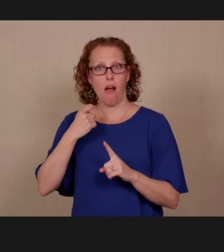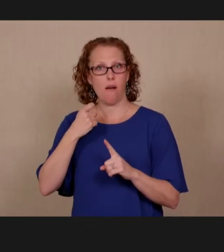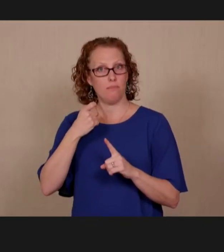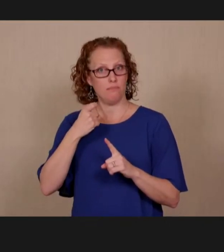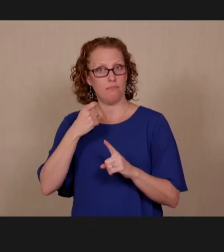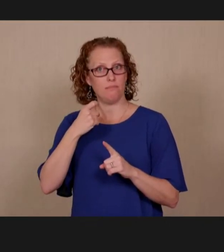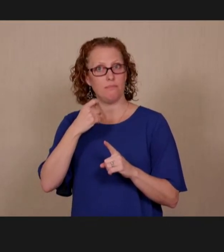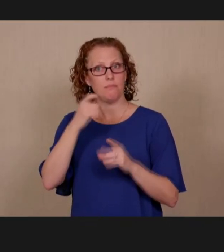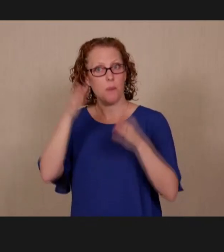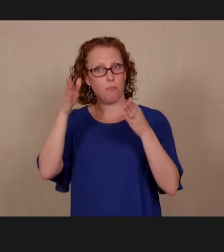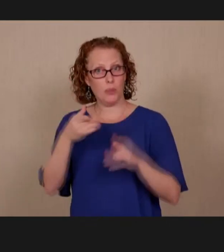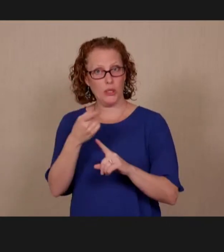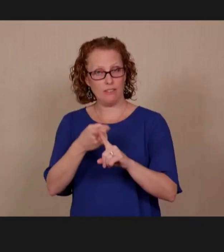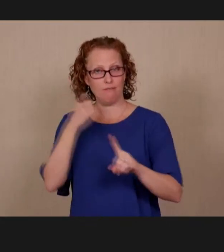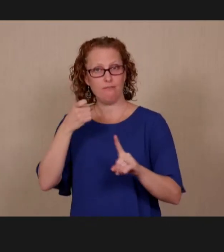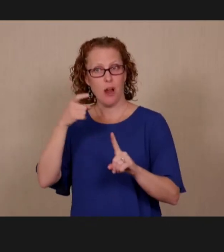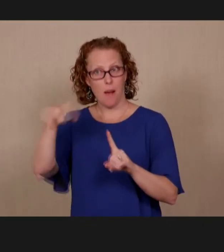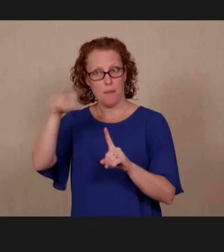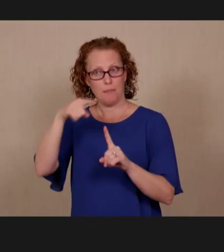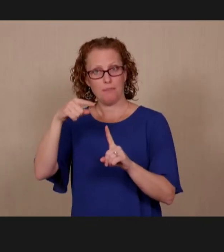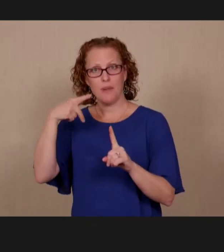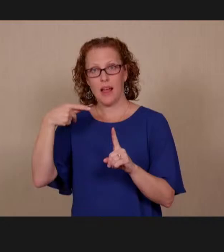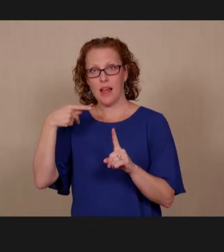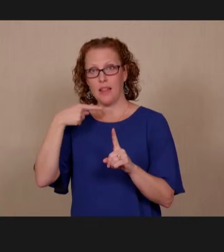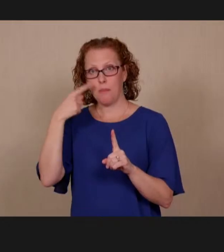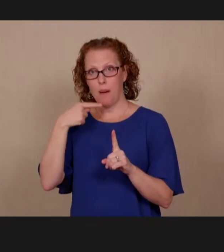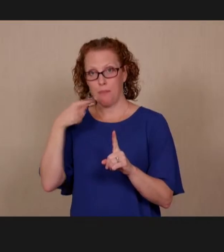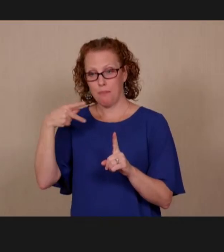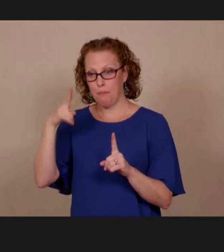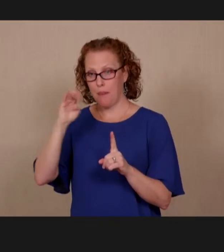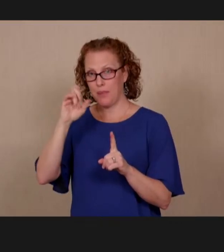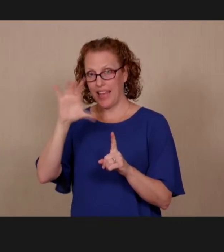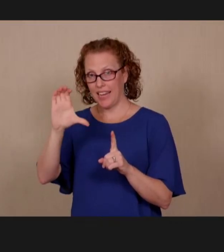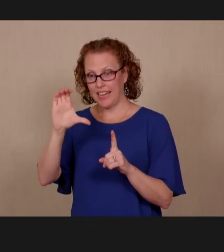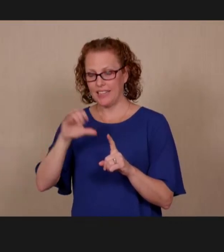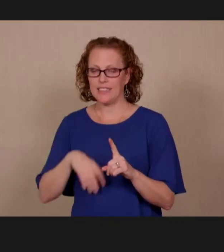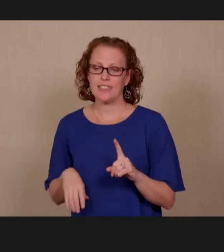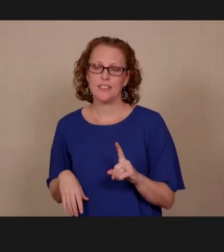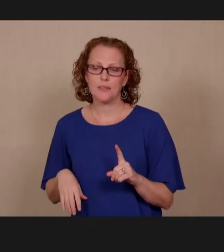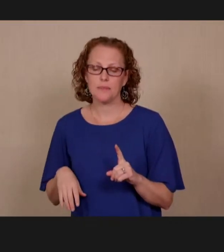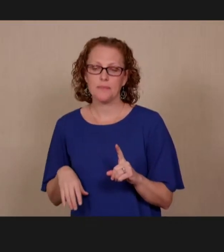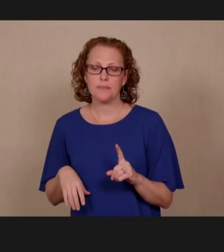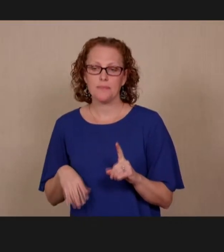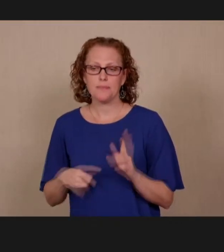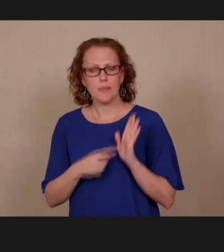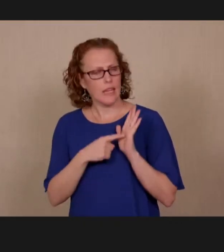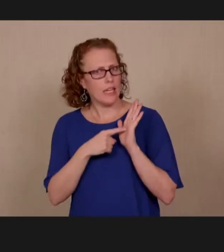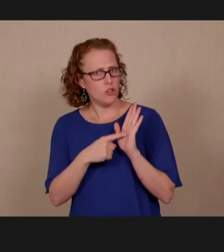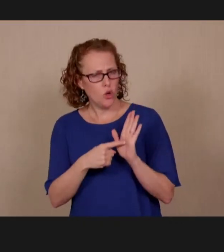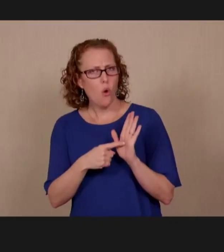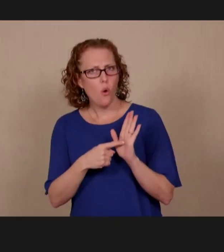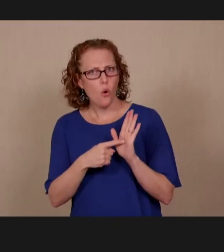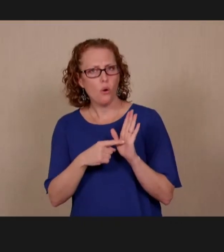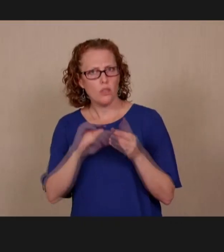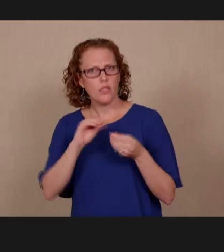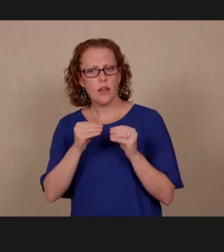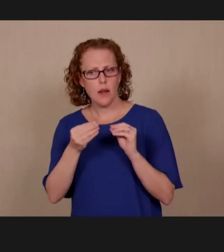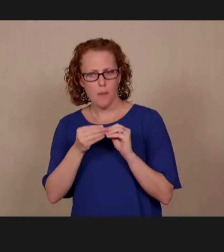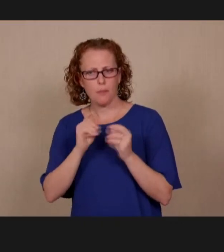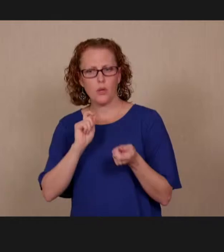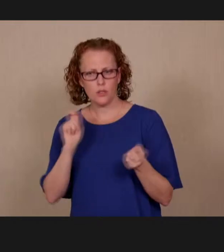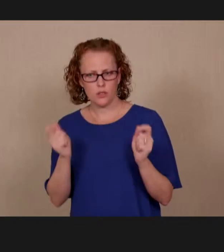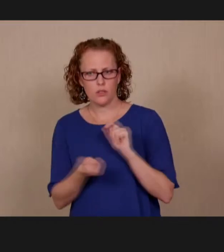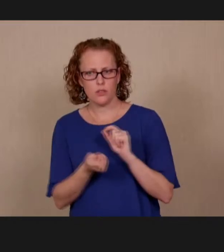and it appears as if the districts were renumbered too, but overall it appears